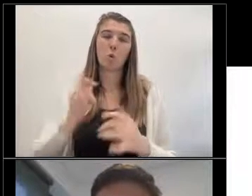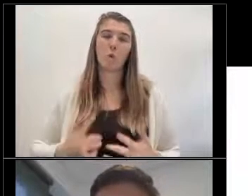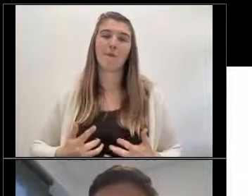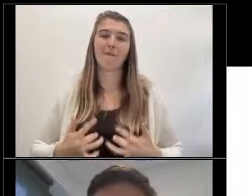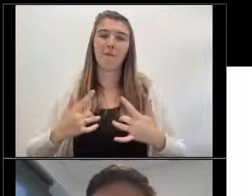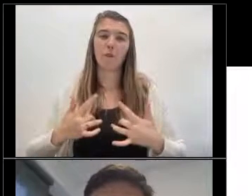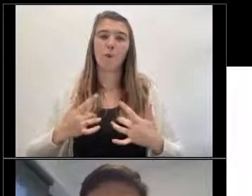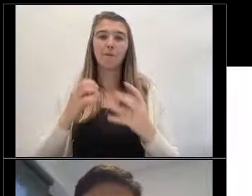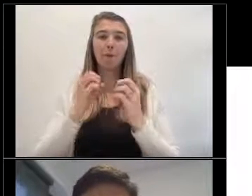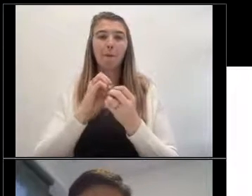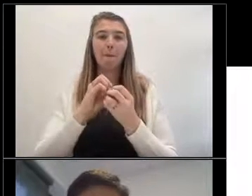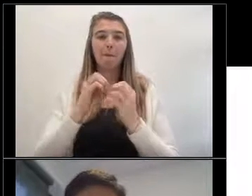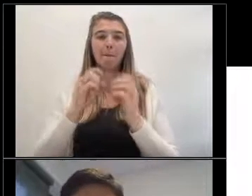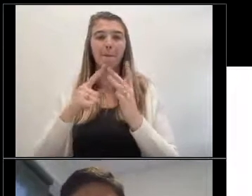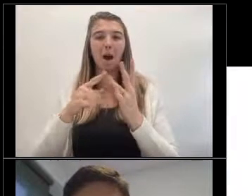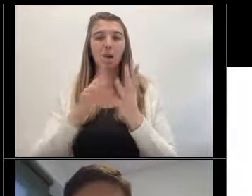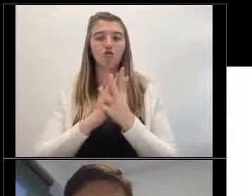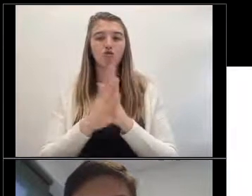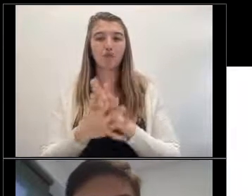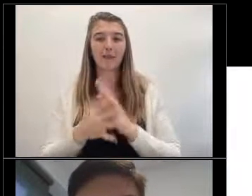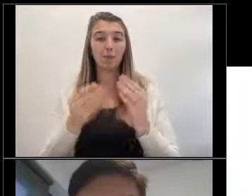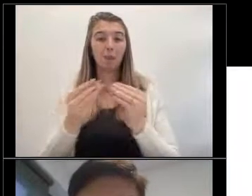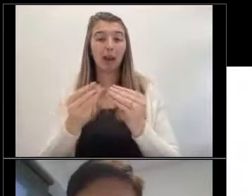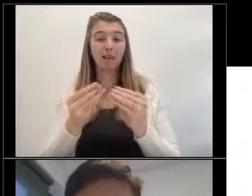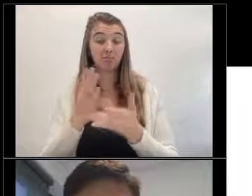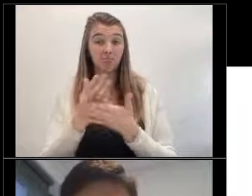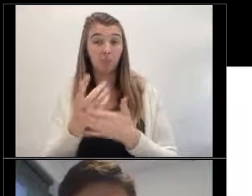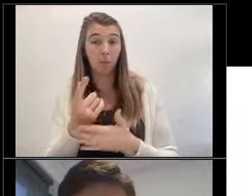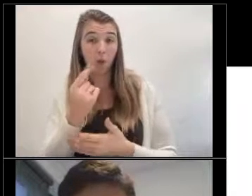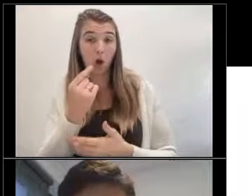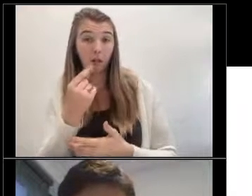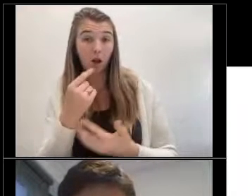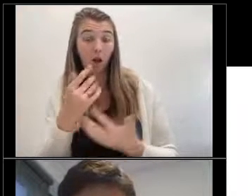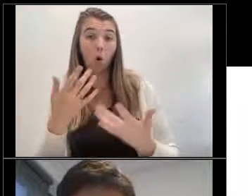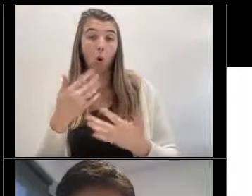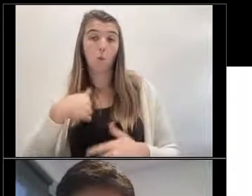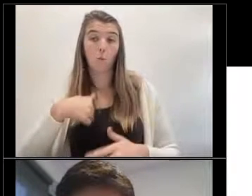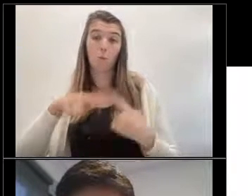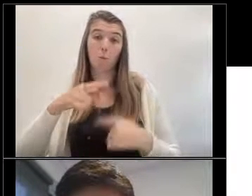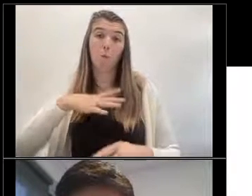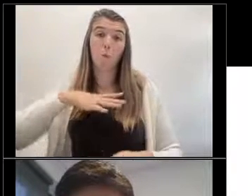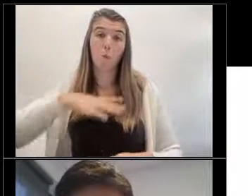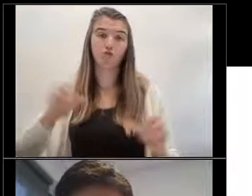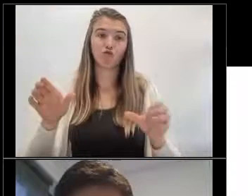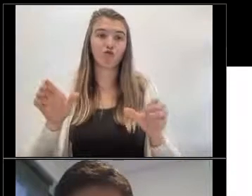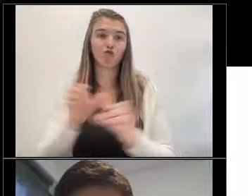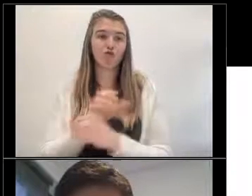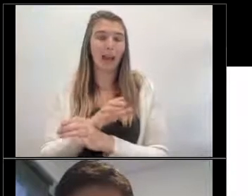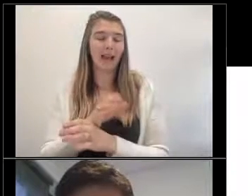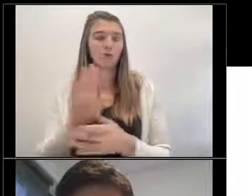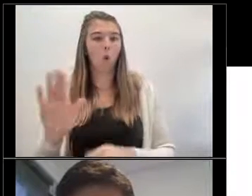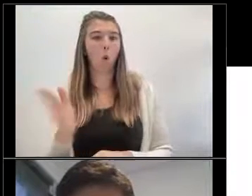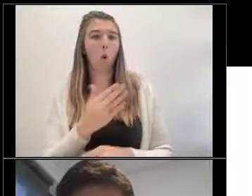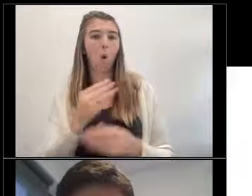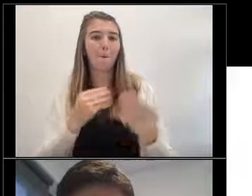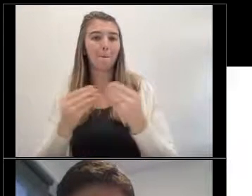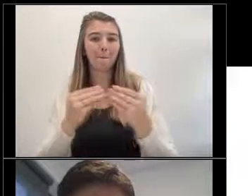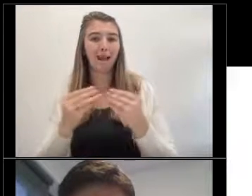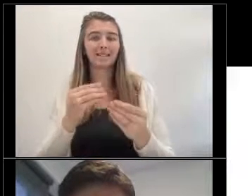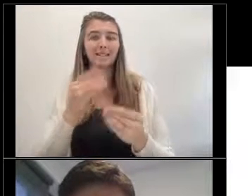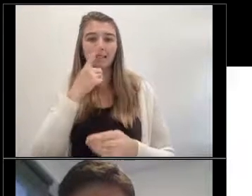biodegradable plastics? And is it possible or even desirable to replace all disposable plastics with either biodegradable